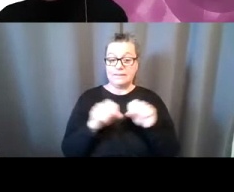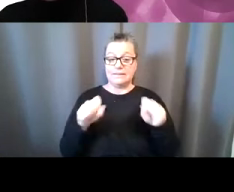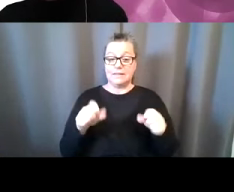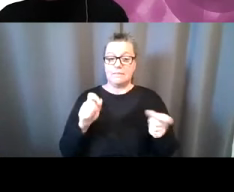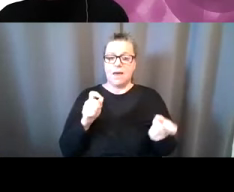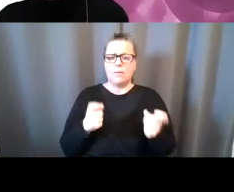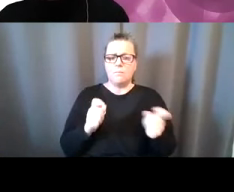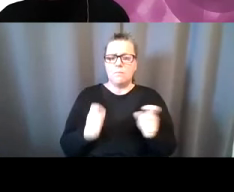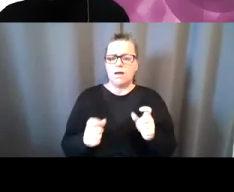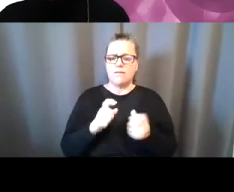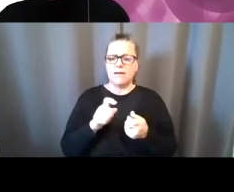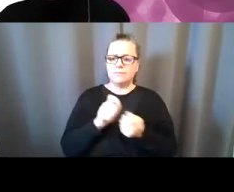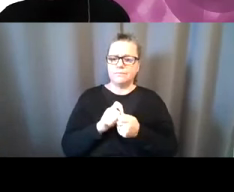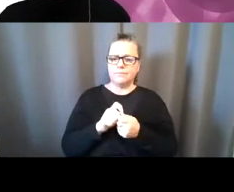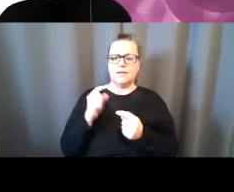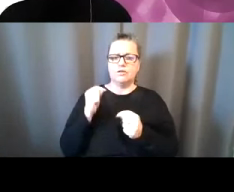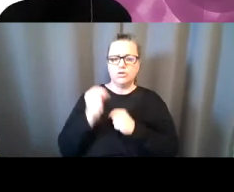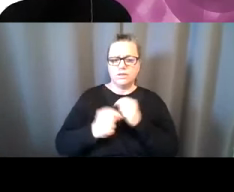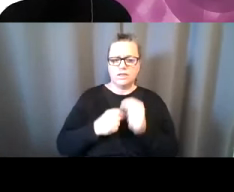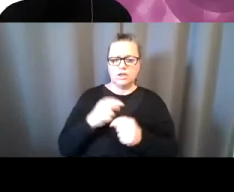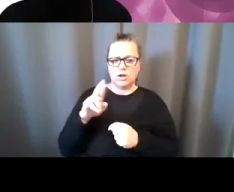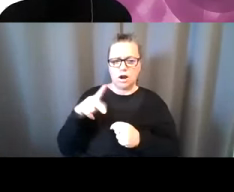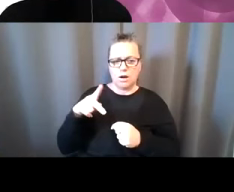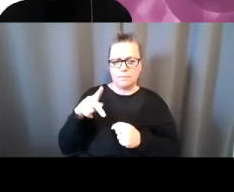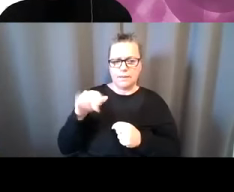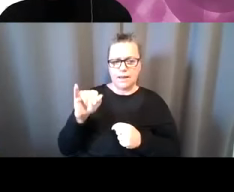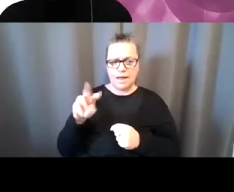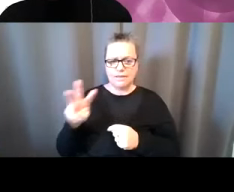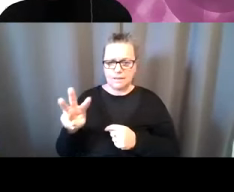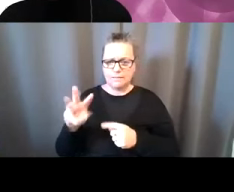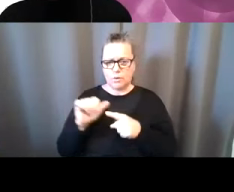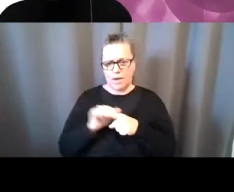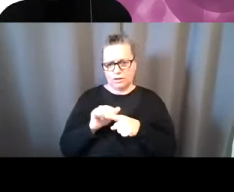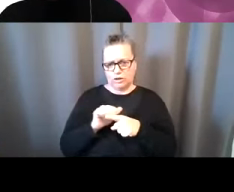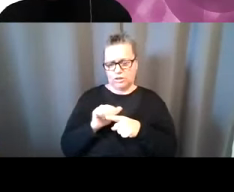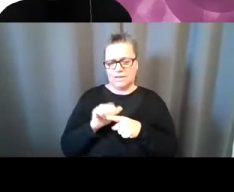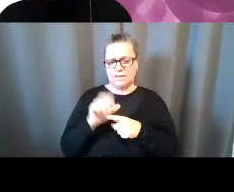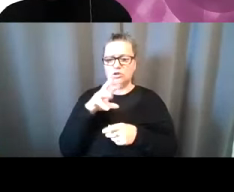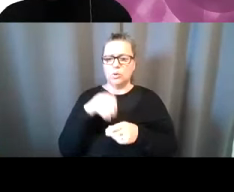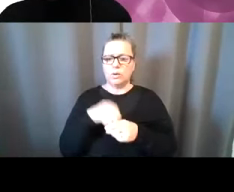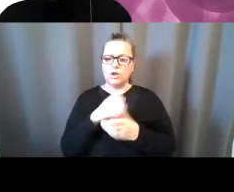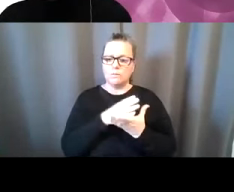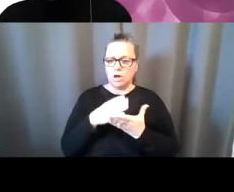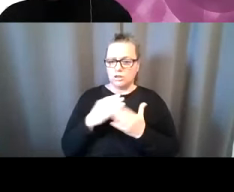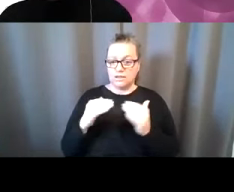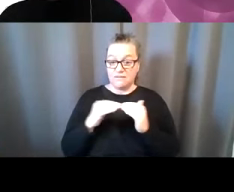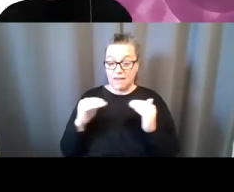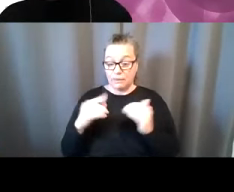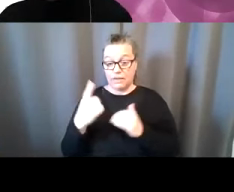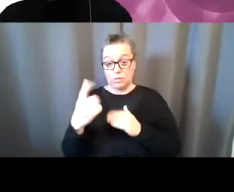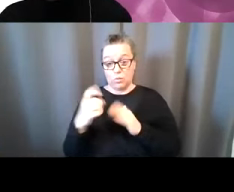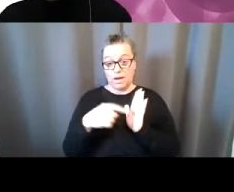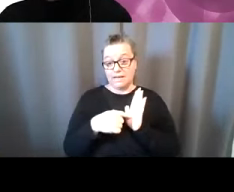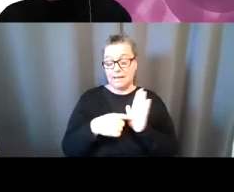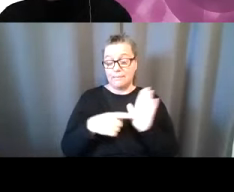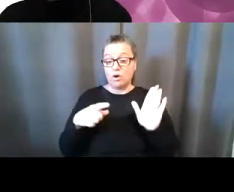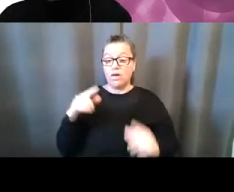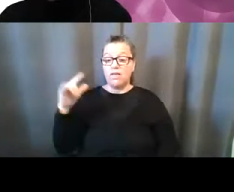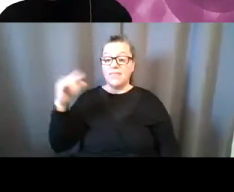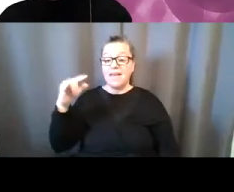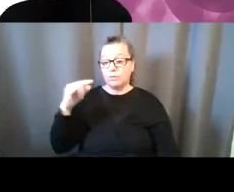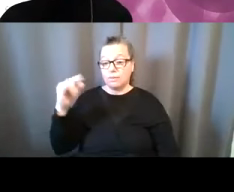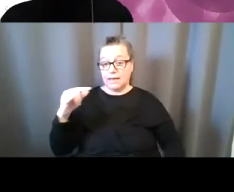certain traditional RPAW exercises, which I'll talk a little bit more about in a minute, to include components of equity. One example being the airplane exercise